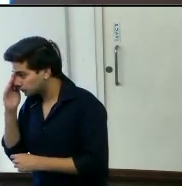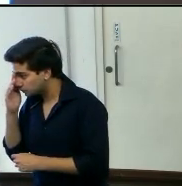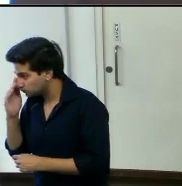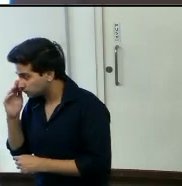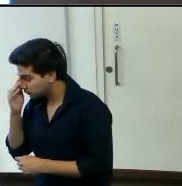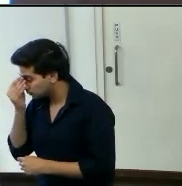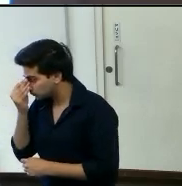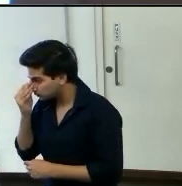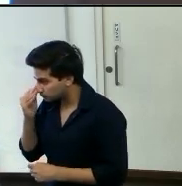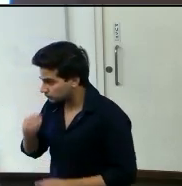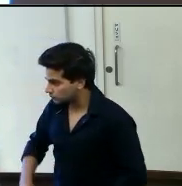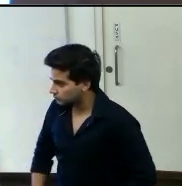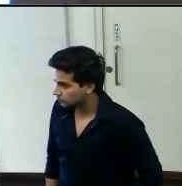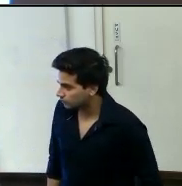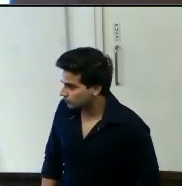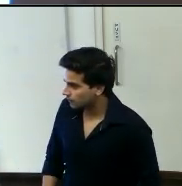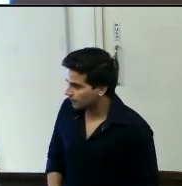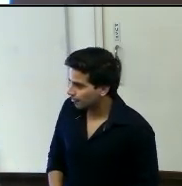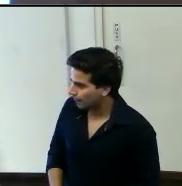One